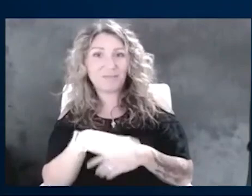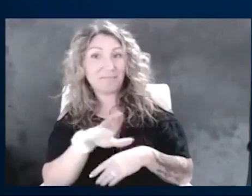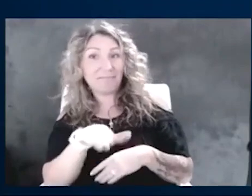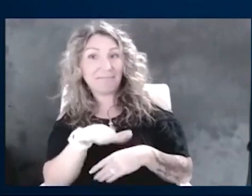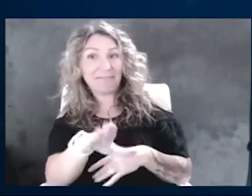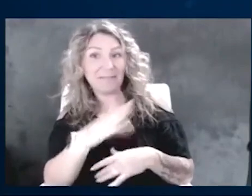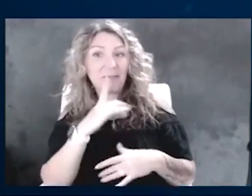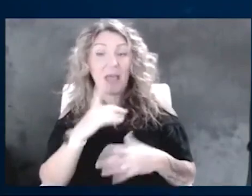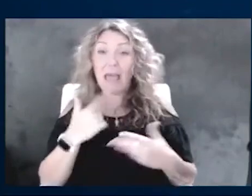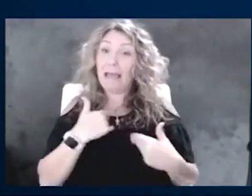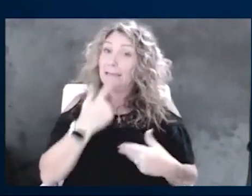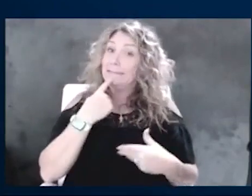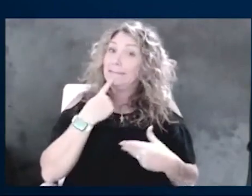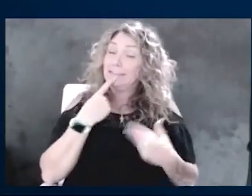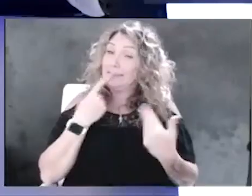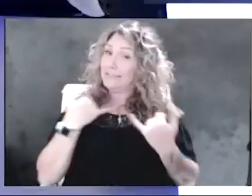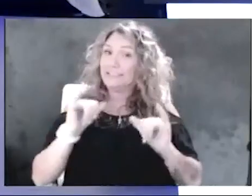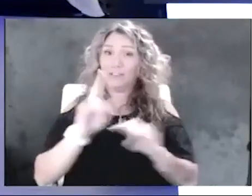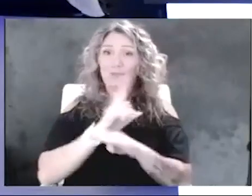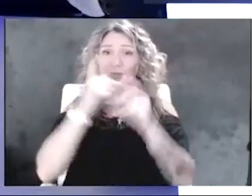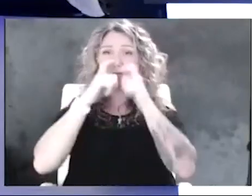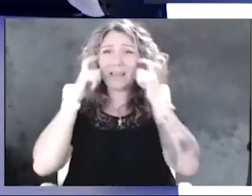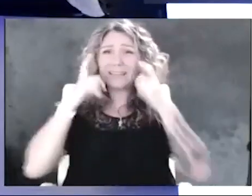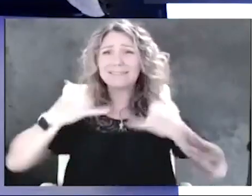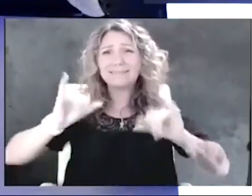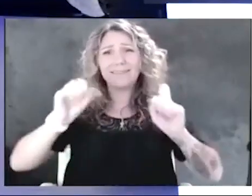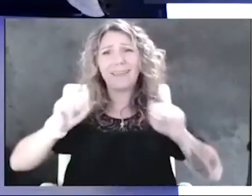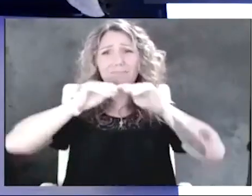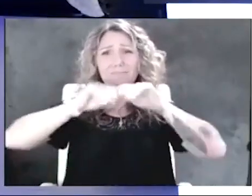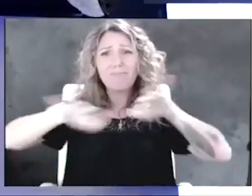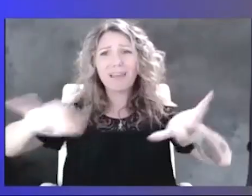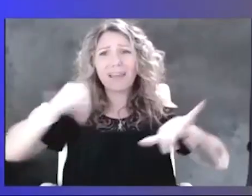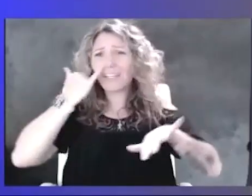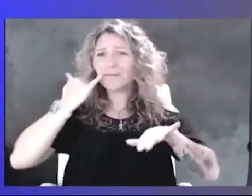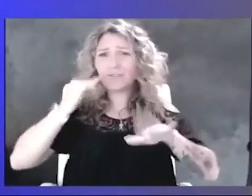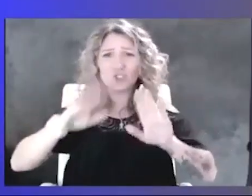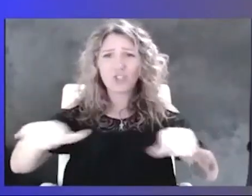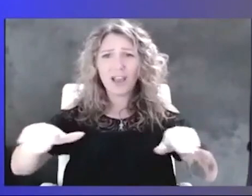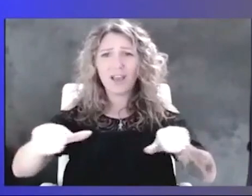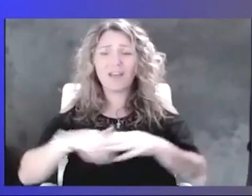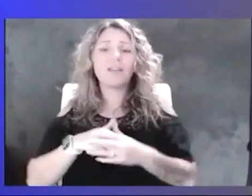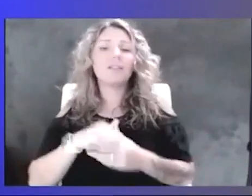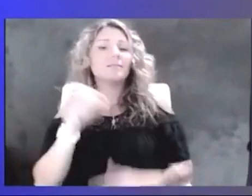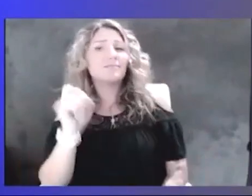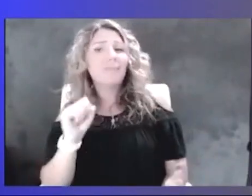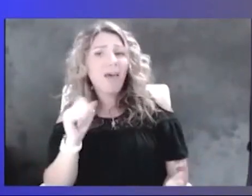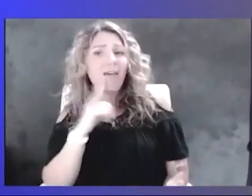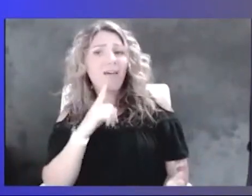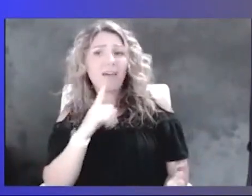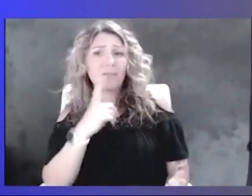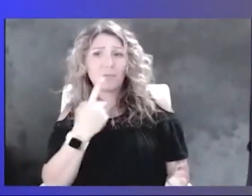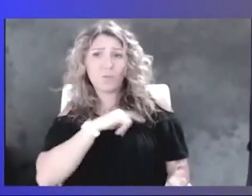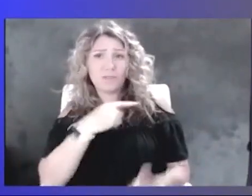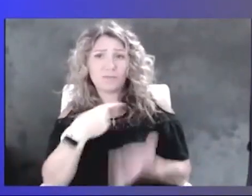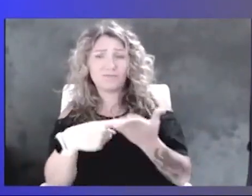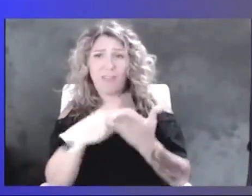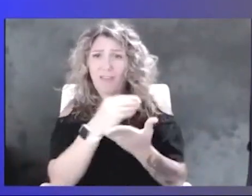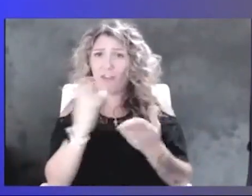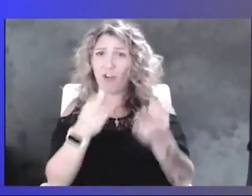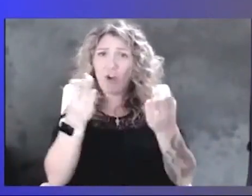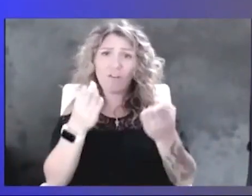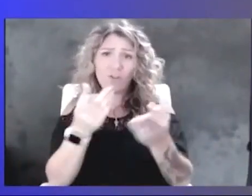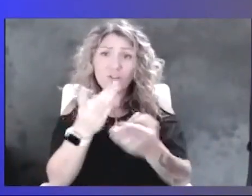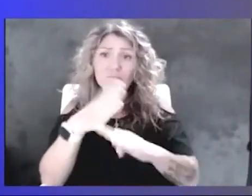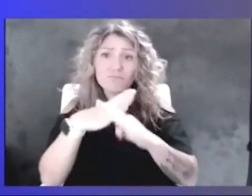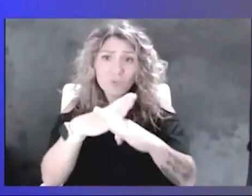mask because you can still spread the disease even as a child. you can spread it, and we've discussed it, and it may offer you some protection as well. And I